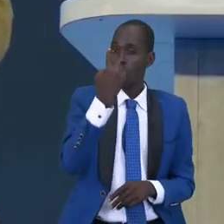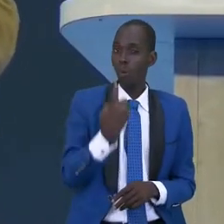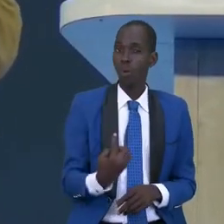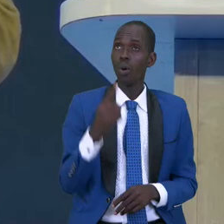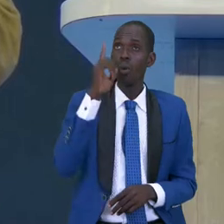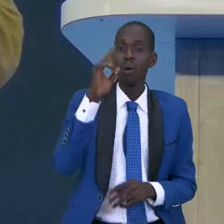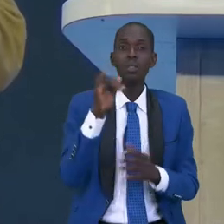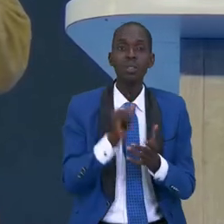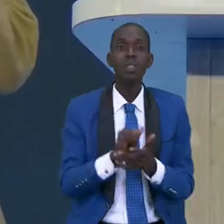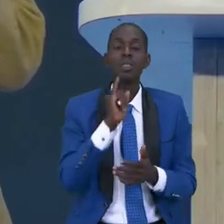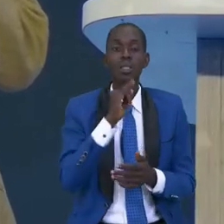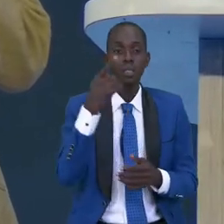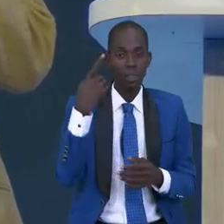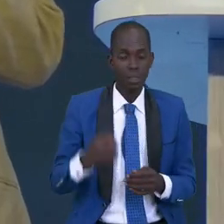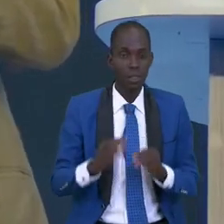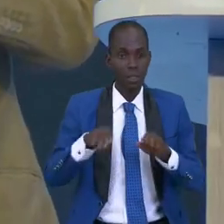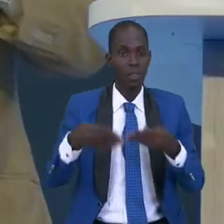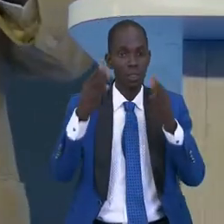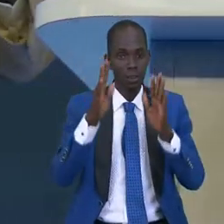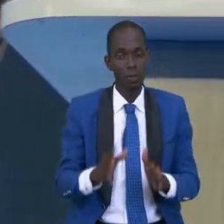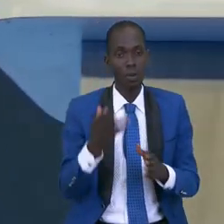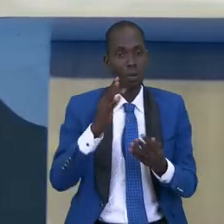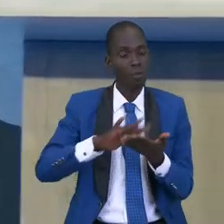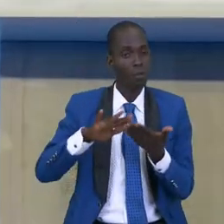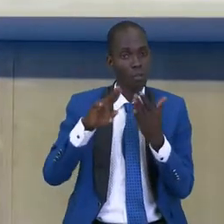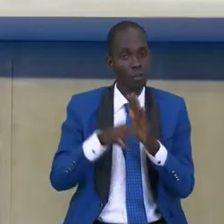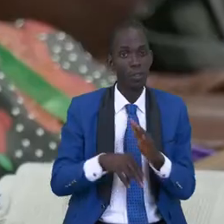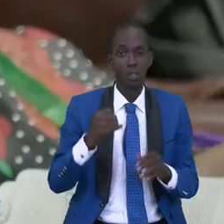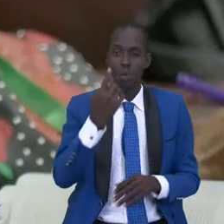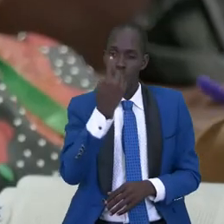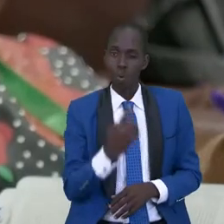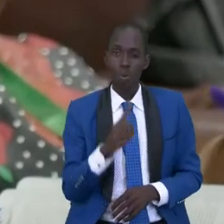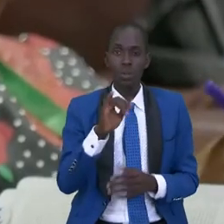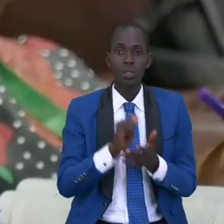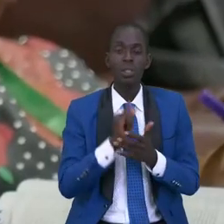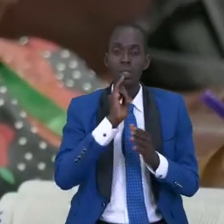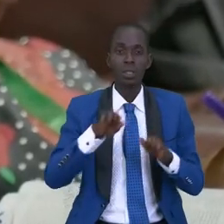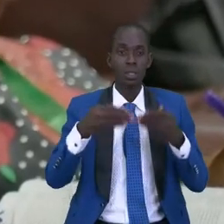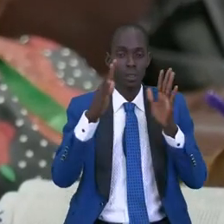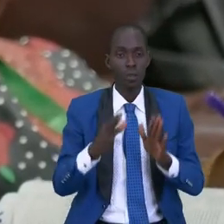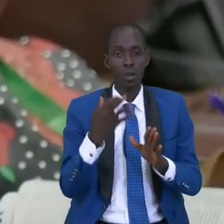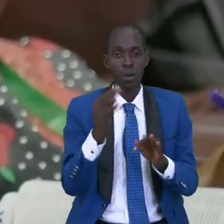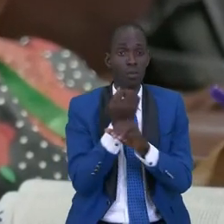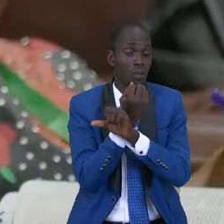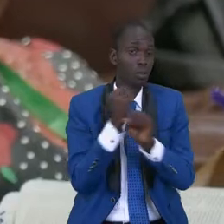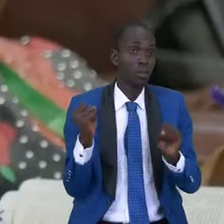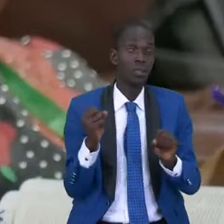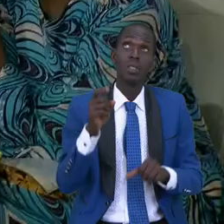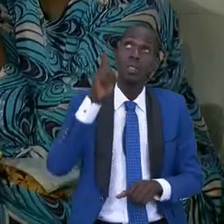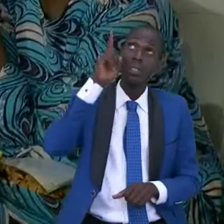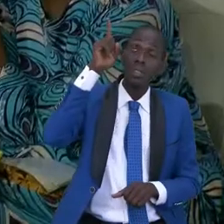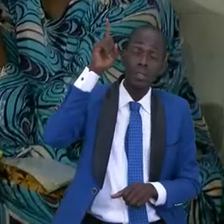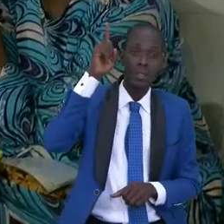source of forgiveness. The only one that is the source of salvation. Him as